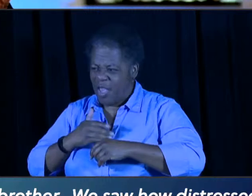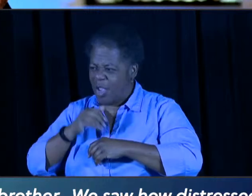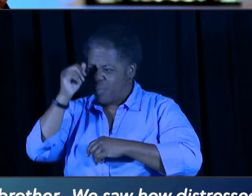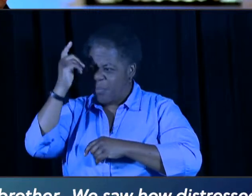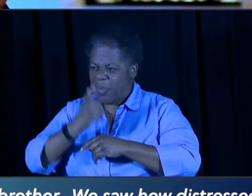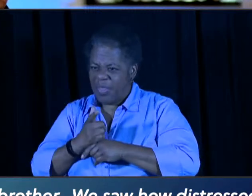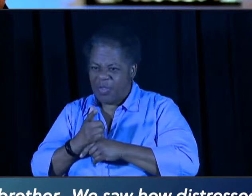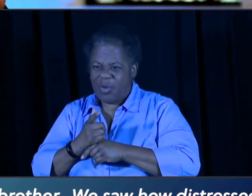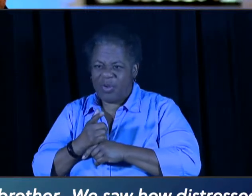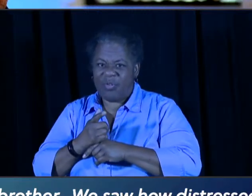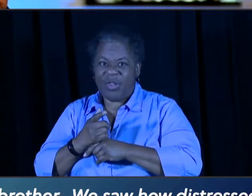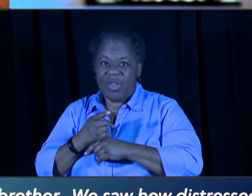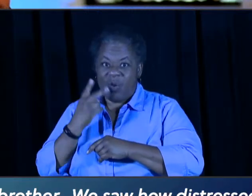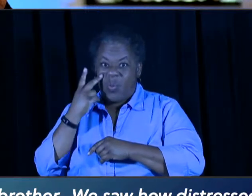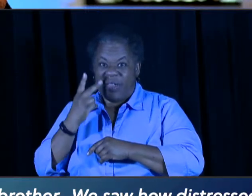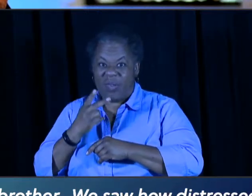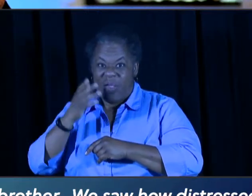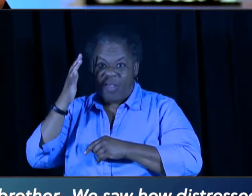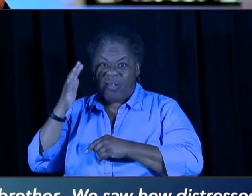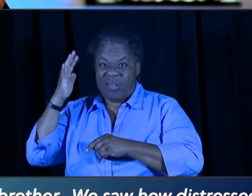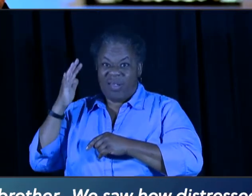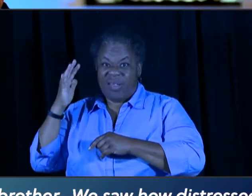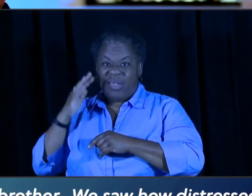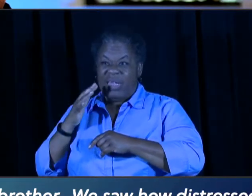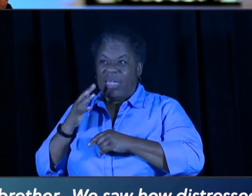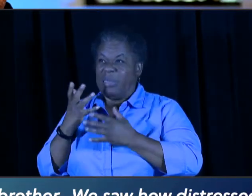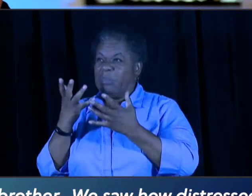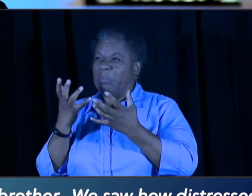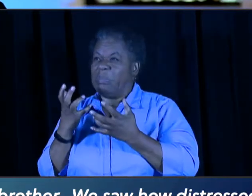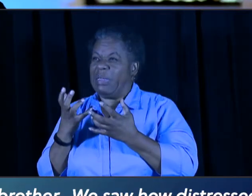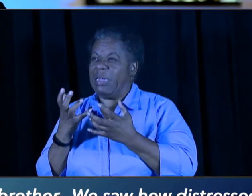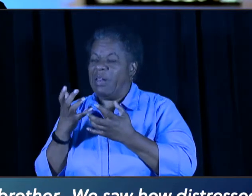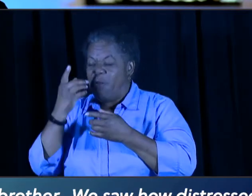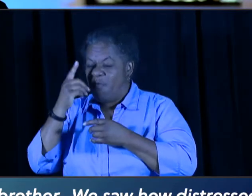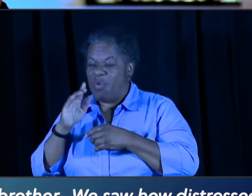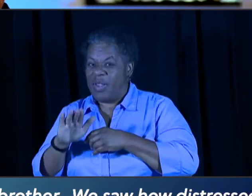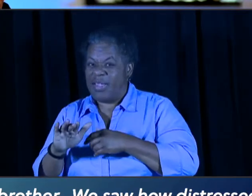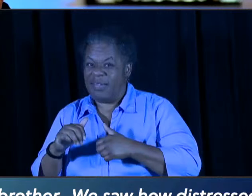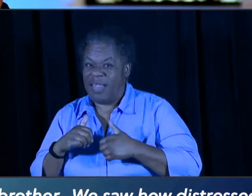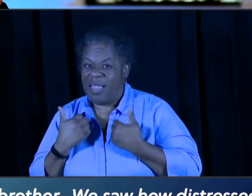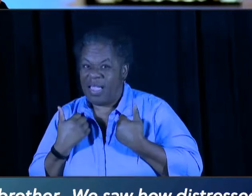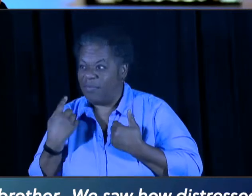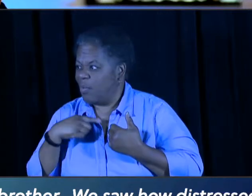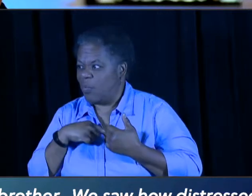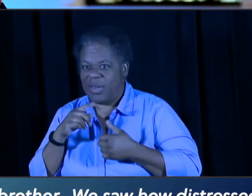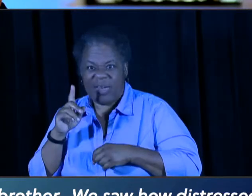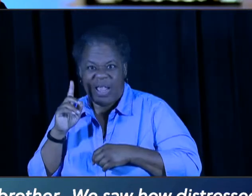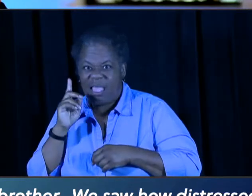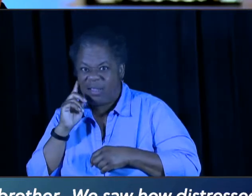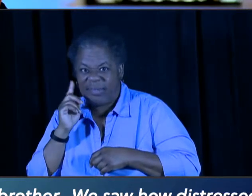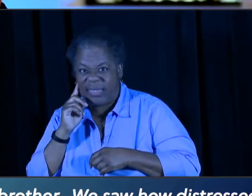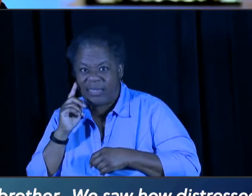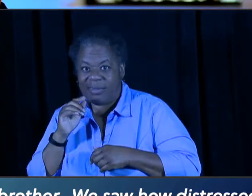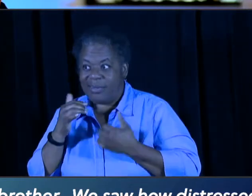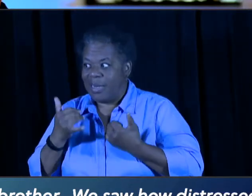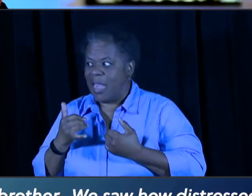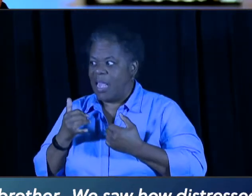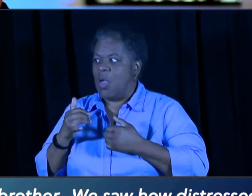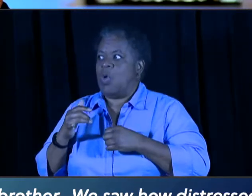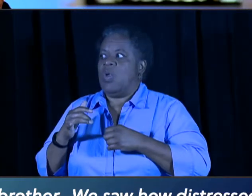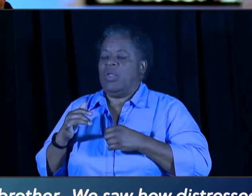We saw how distressed he was when he pleaded with us for his life, but we would not listen. That's why this distress has come on us."